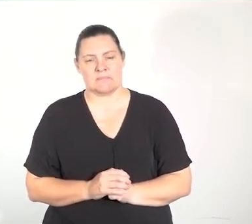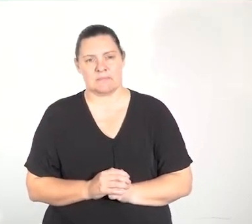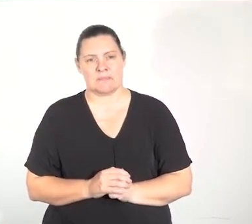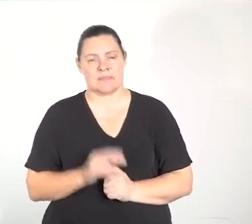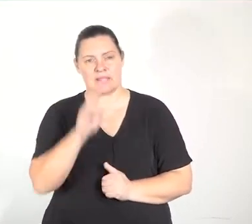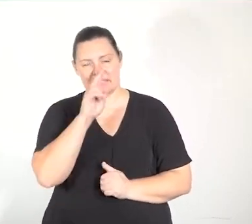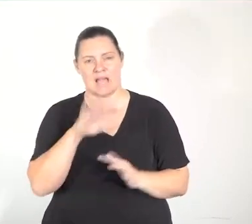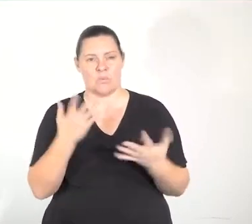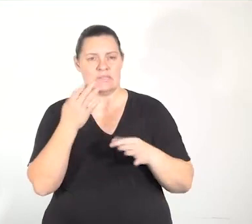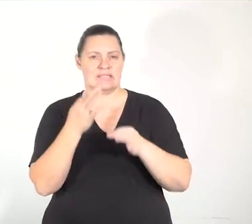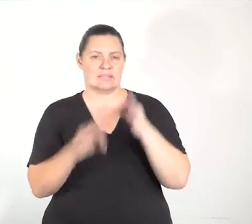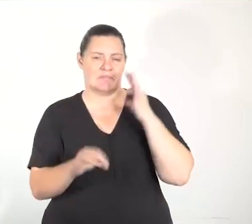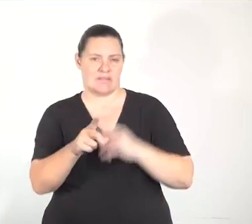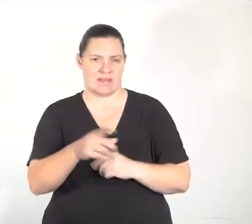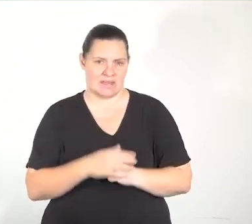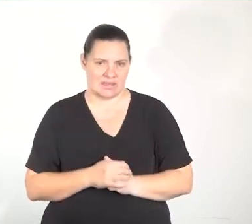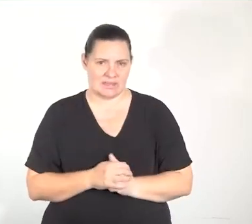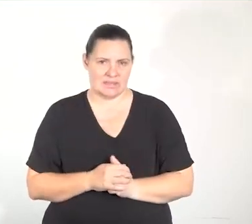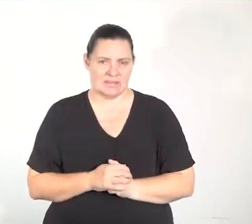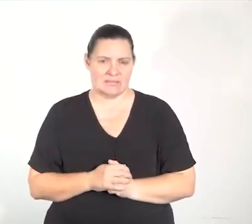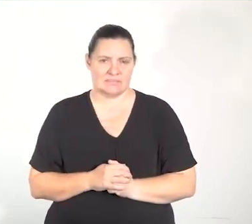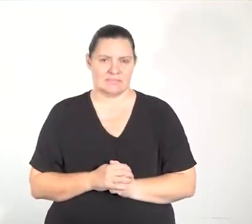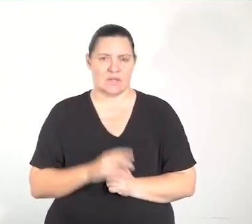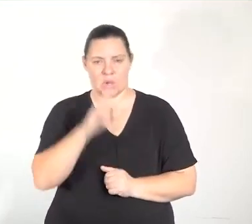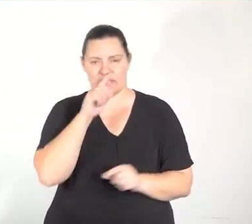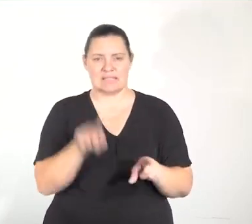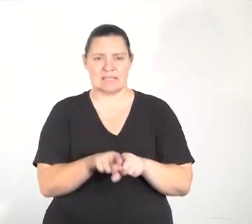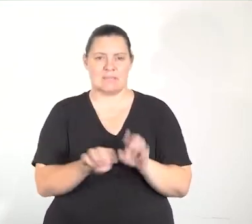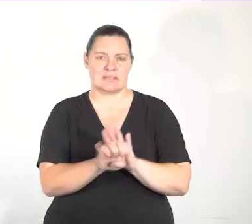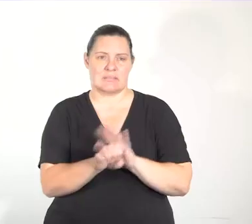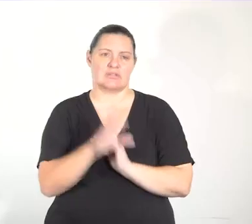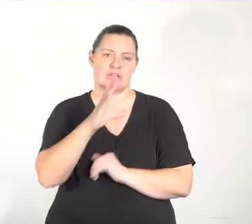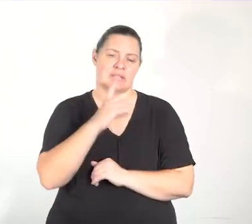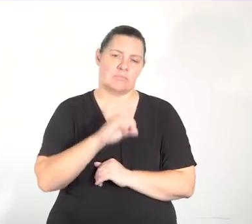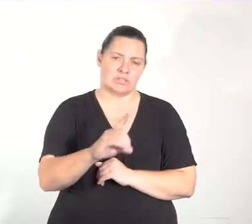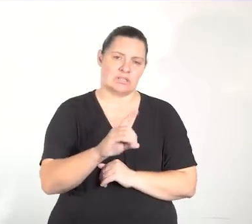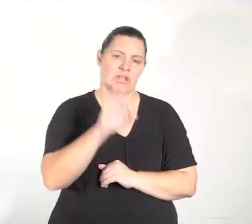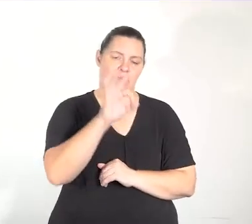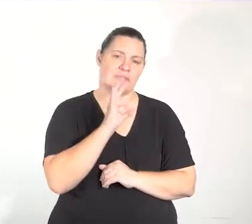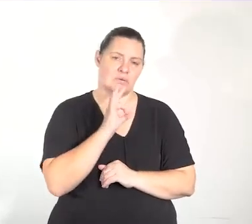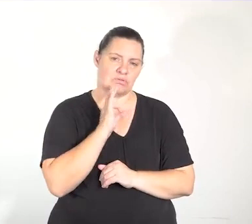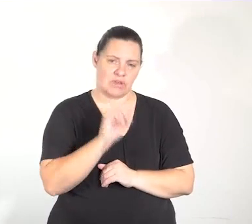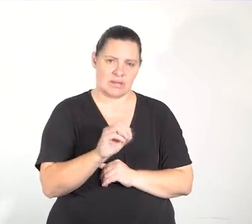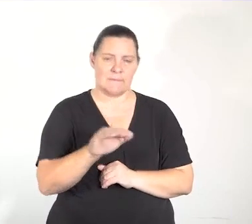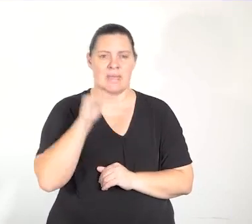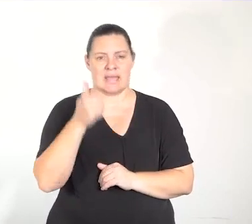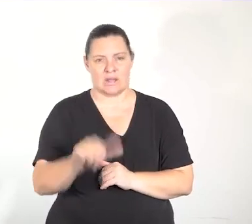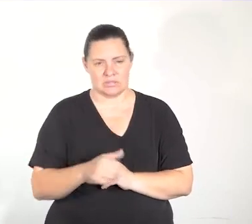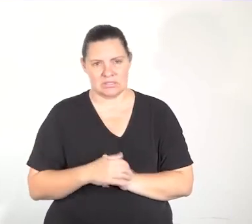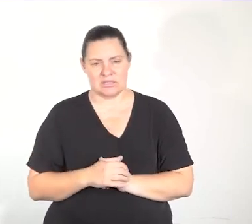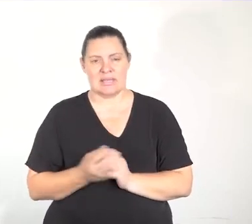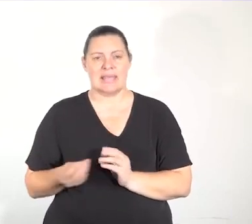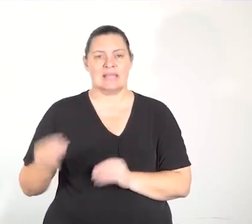So let's see how we can simplify this. So we're going to look at the same example. Chantal deposits 3,000 rand in the bank